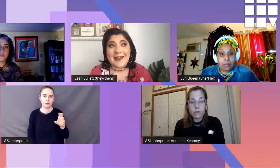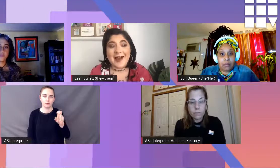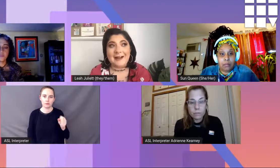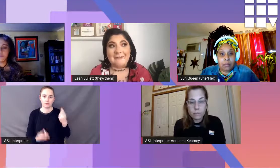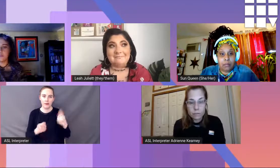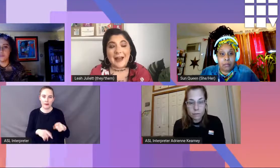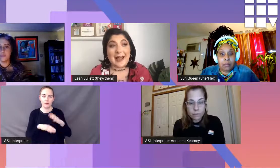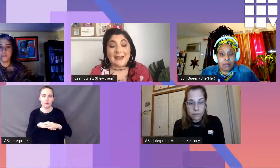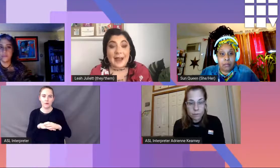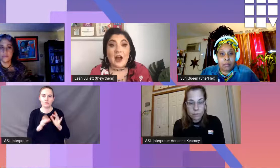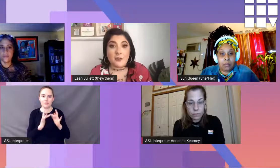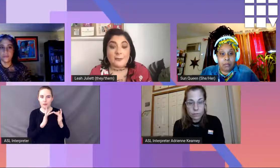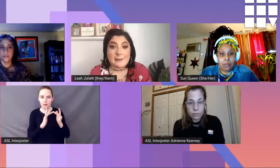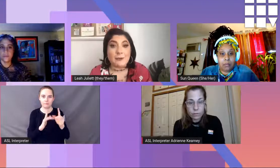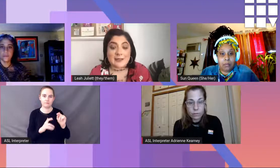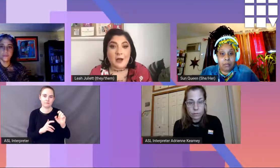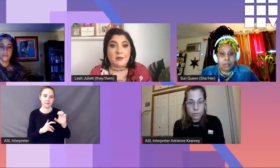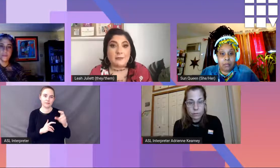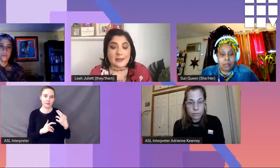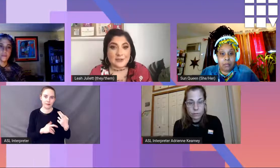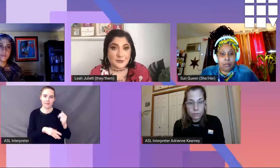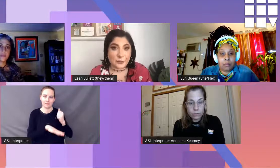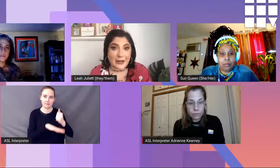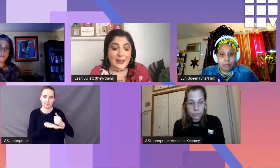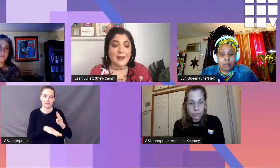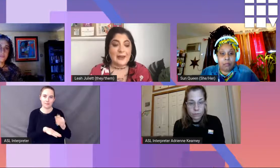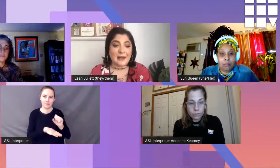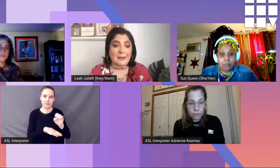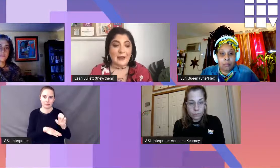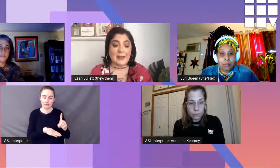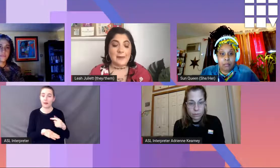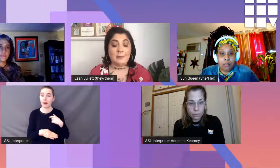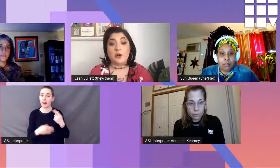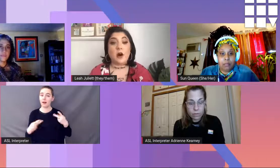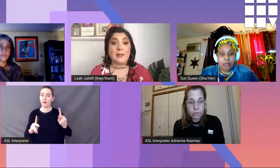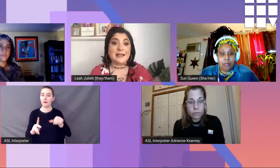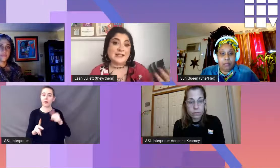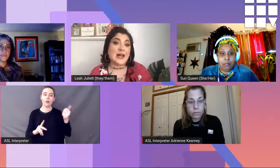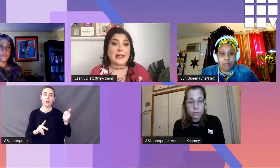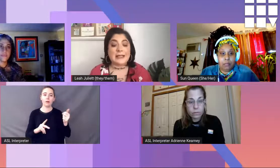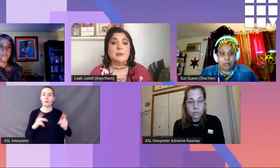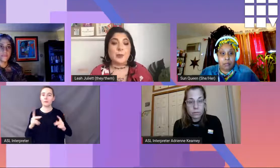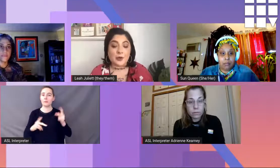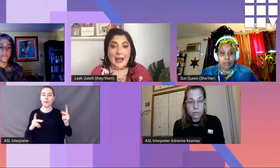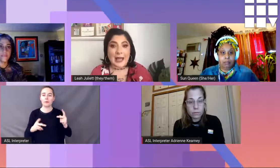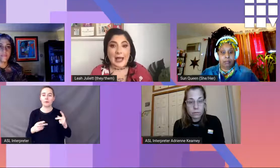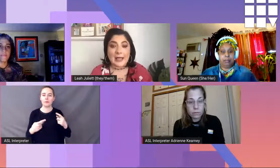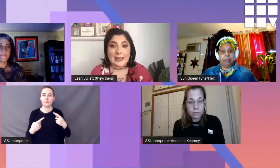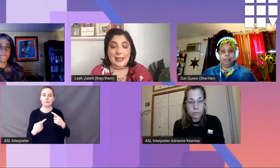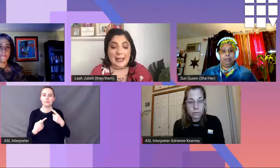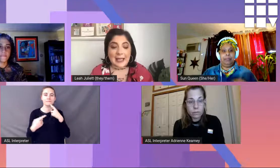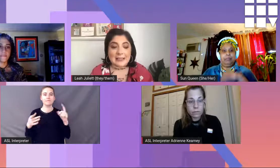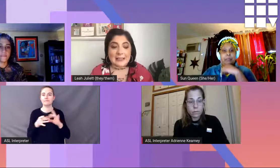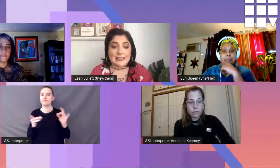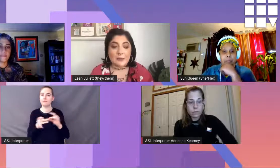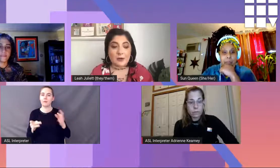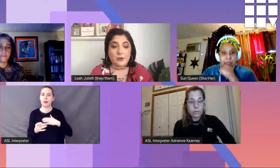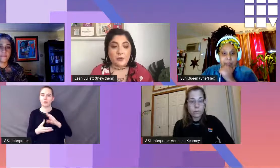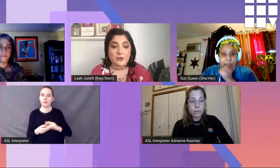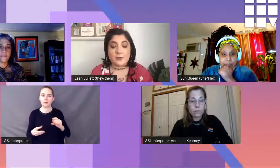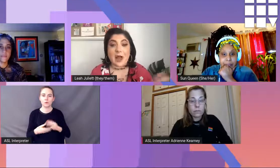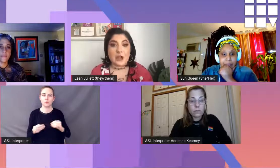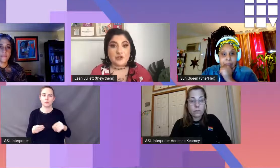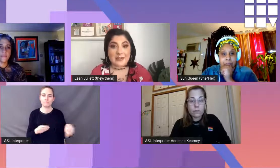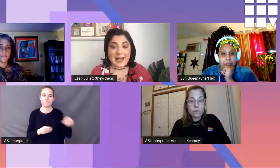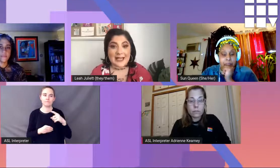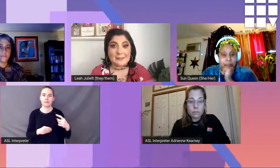And I let other people tell my story. I let people call me a slut and a pariah and someone